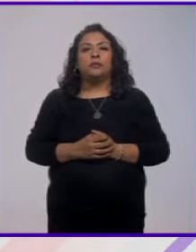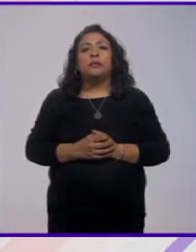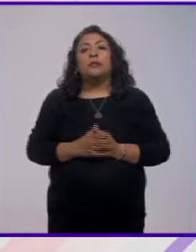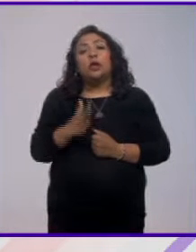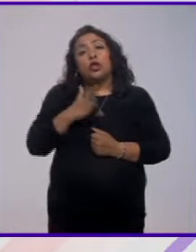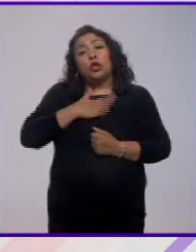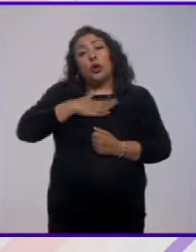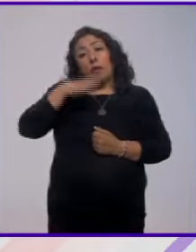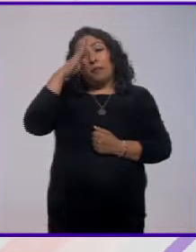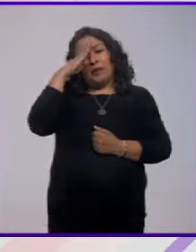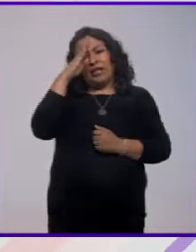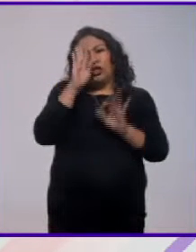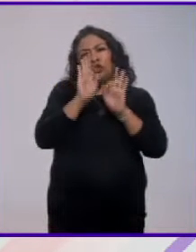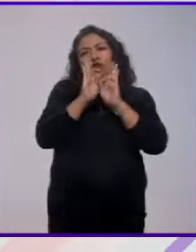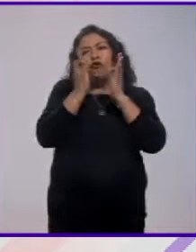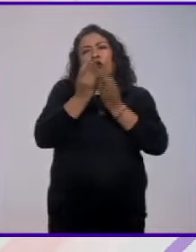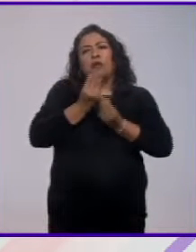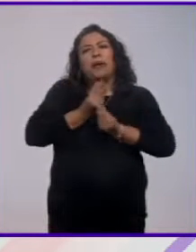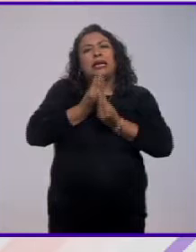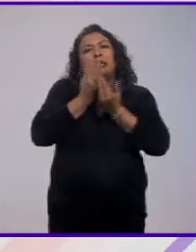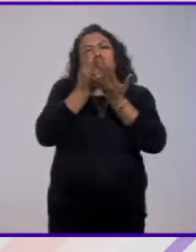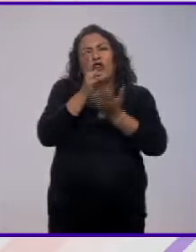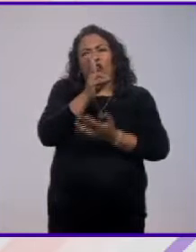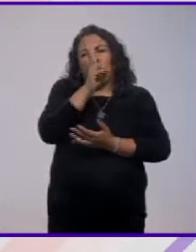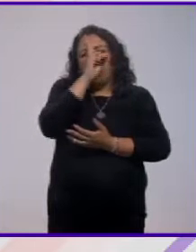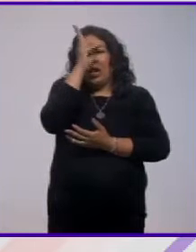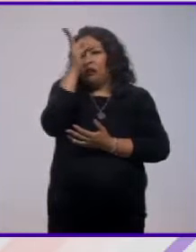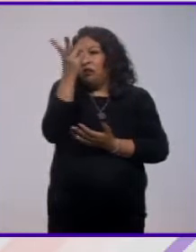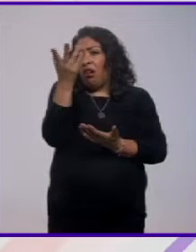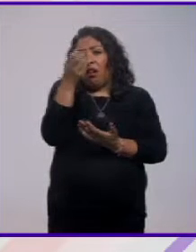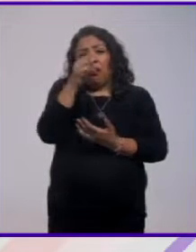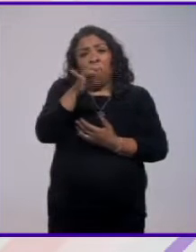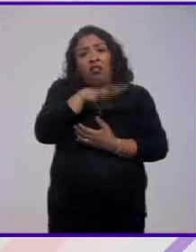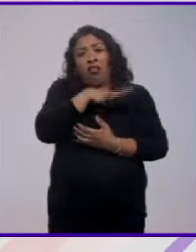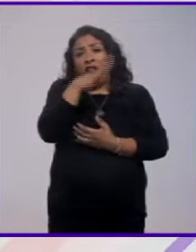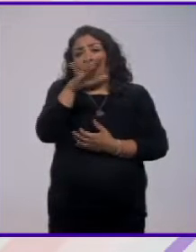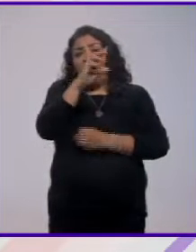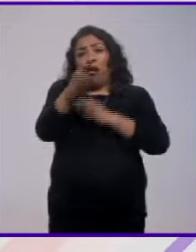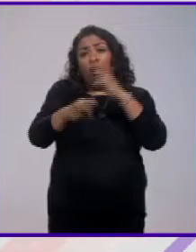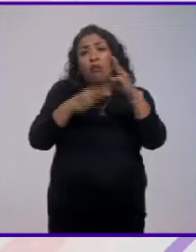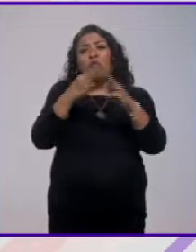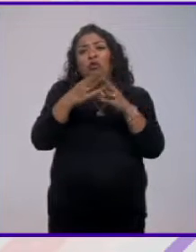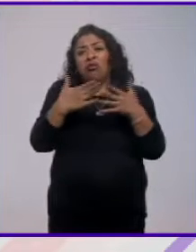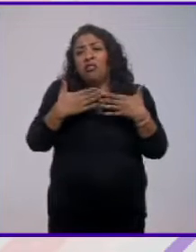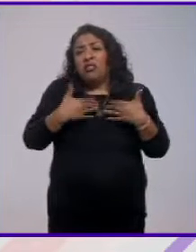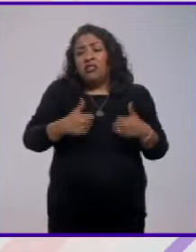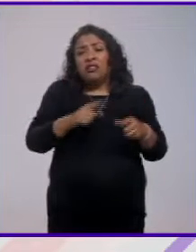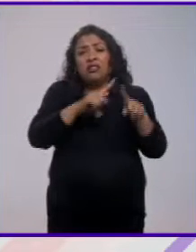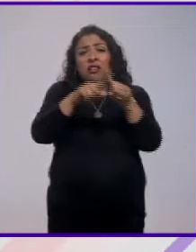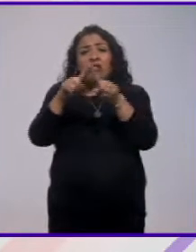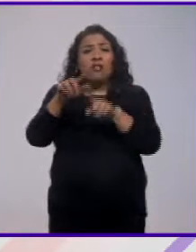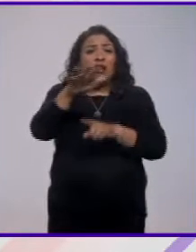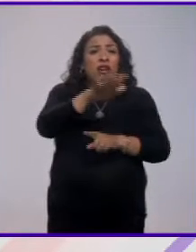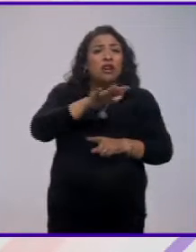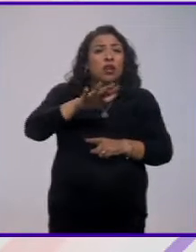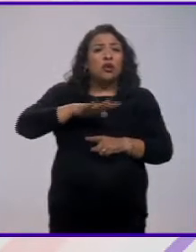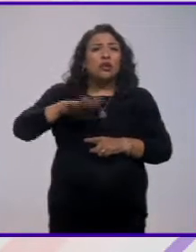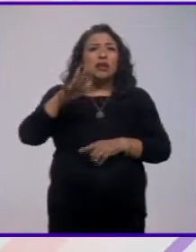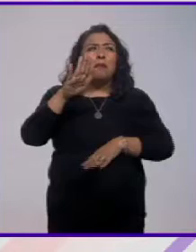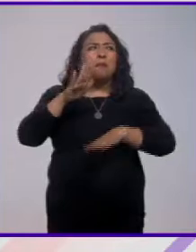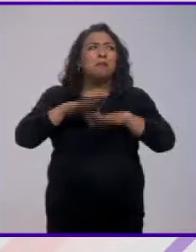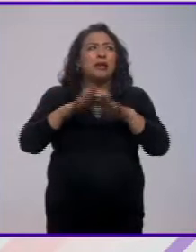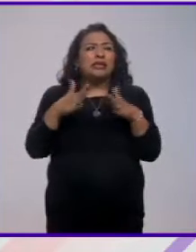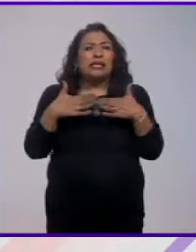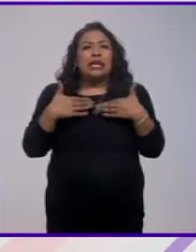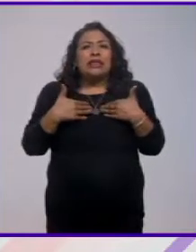I think that language of violence is the universal one, understandable in every context, and much